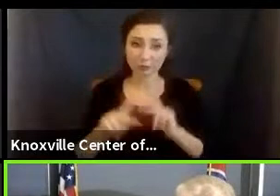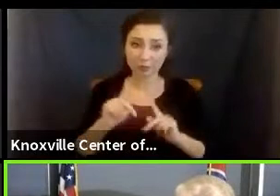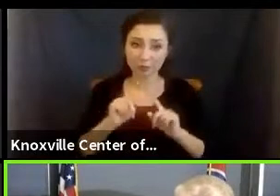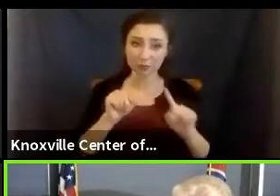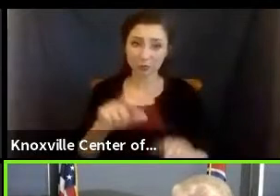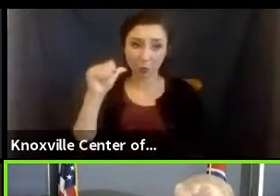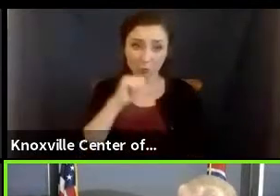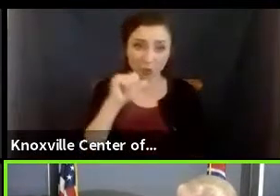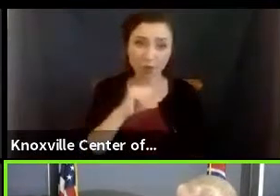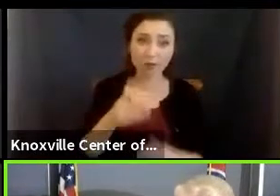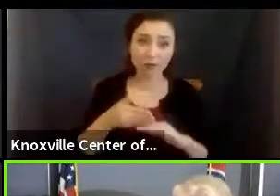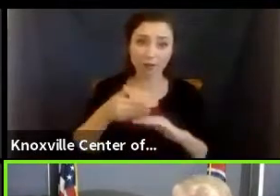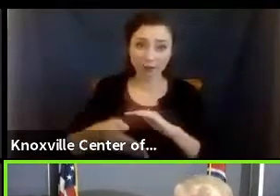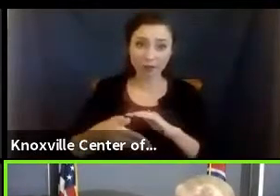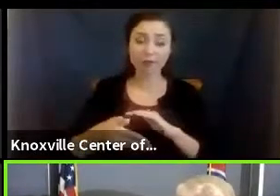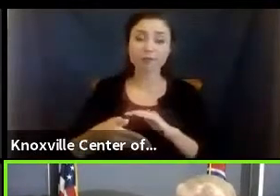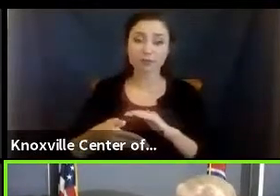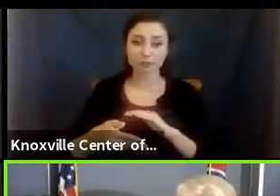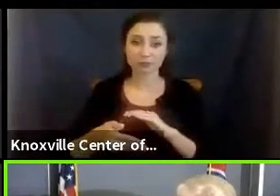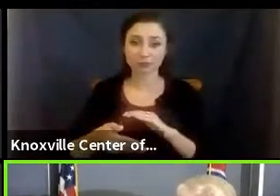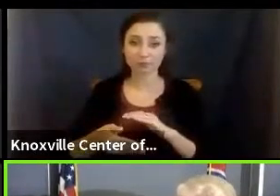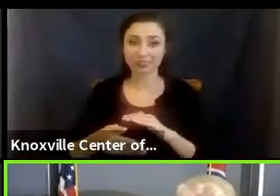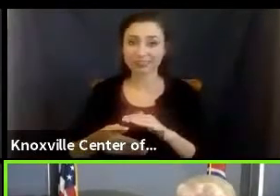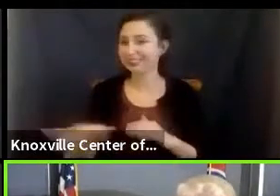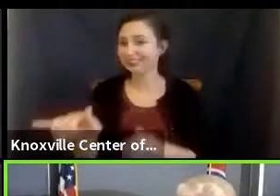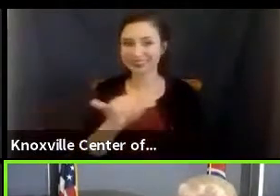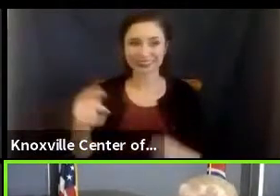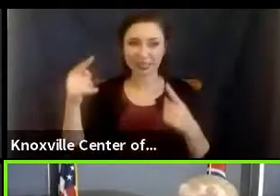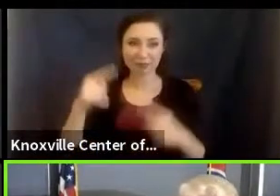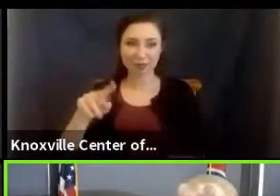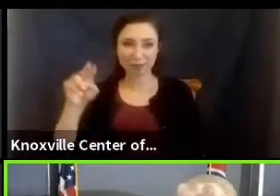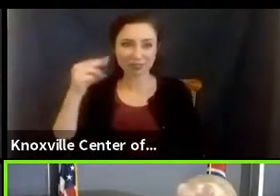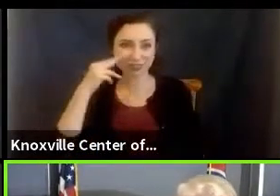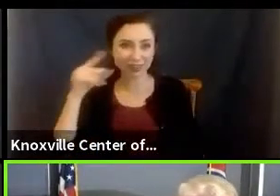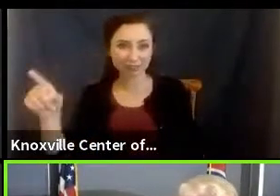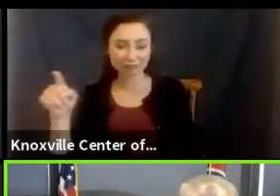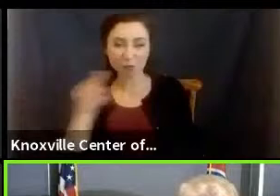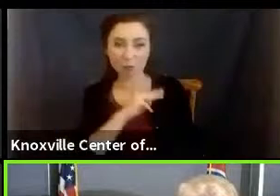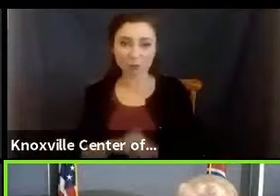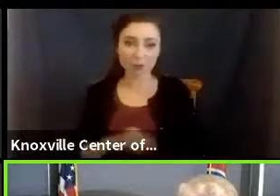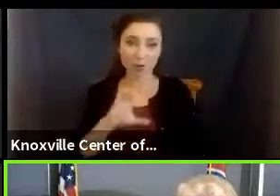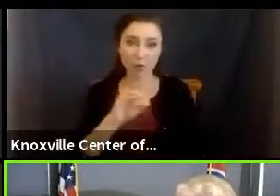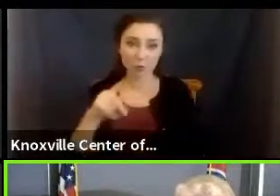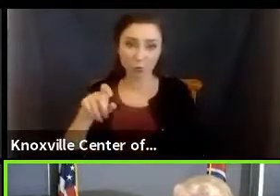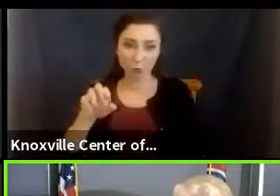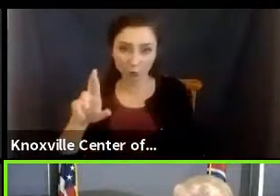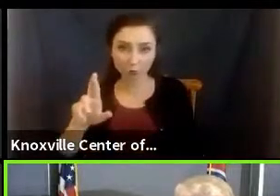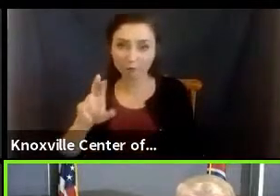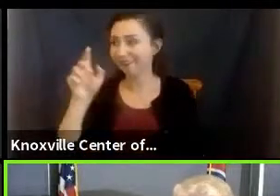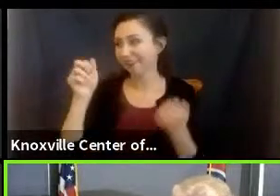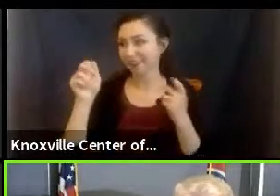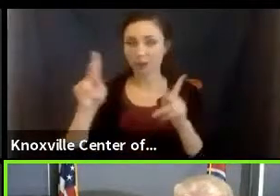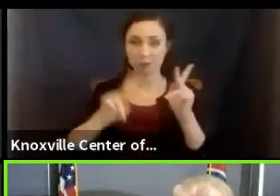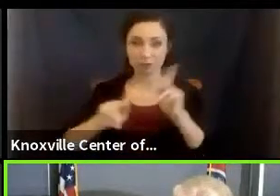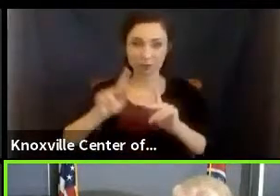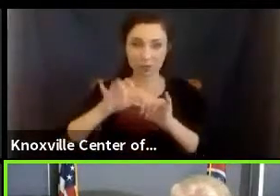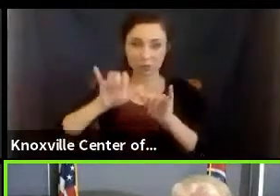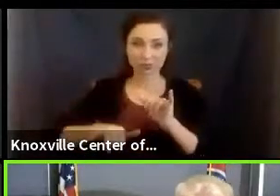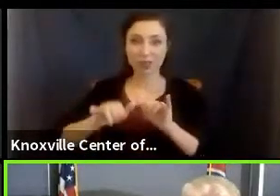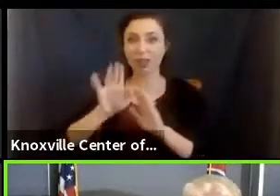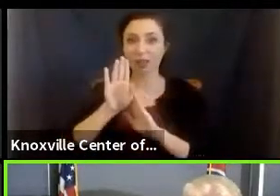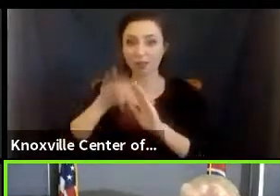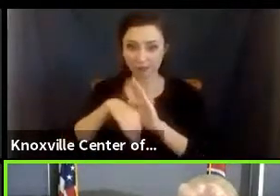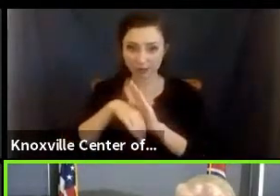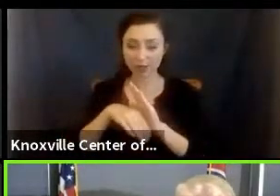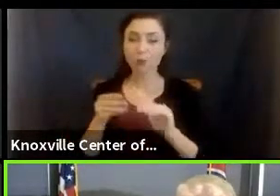to the bars after a game. Same thing happened over in Nashville when Mayor Cooper has allowed people to stay another half an